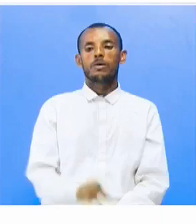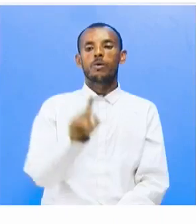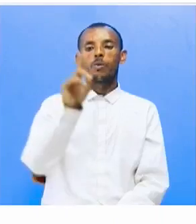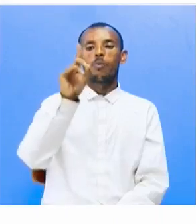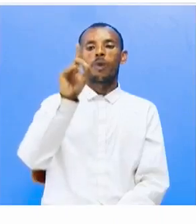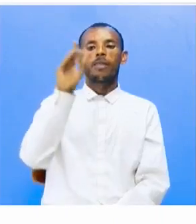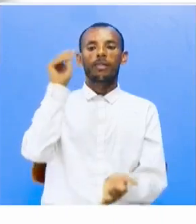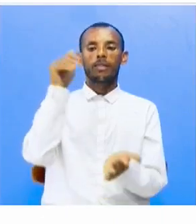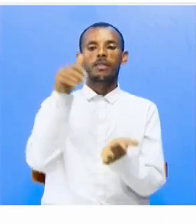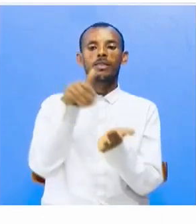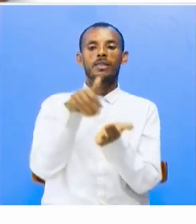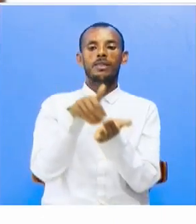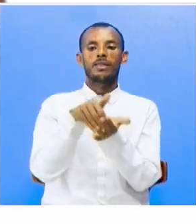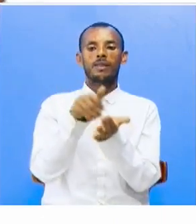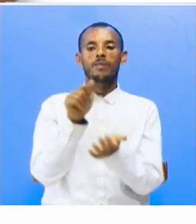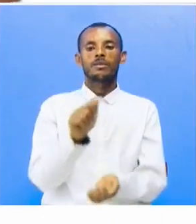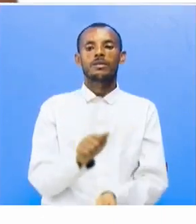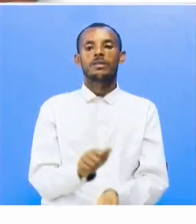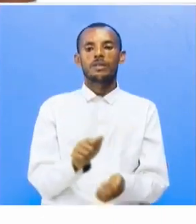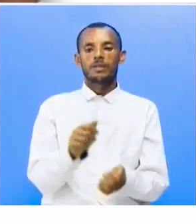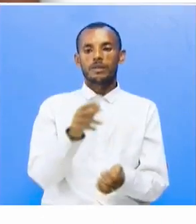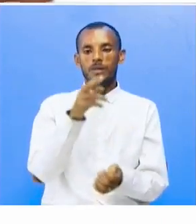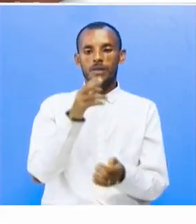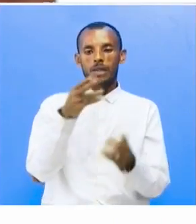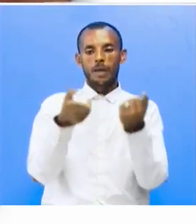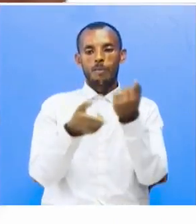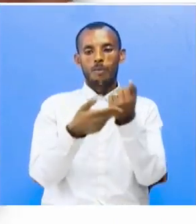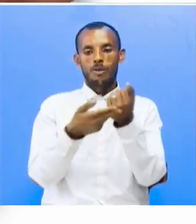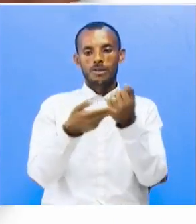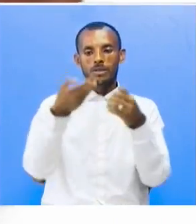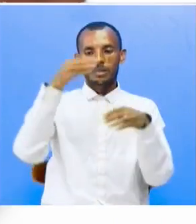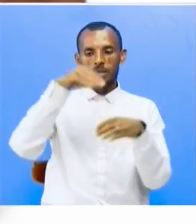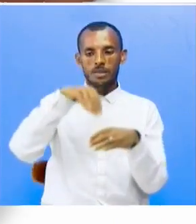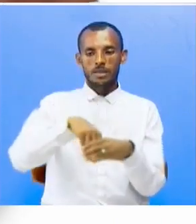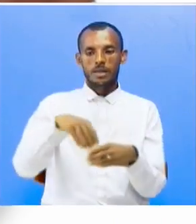1,000 deposited in a bank